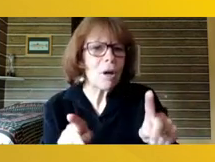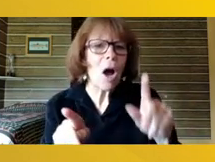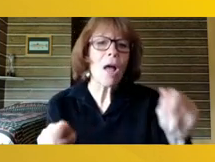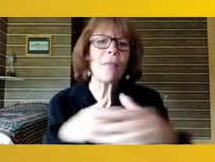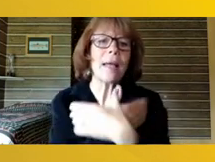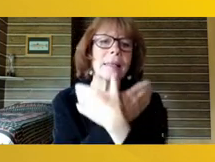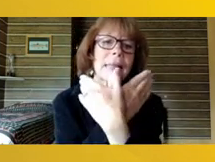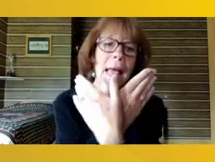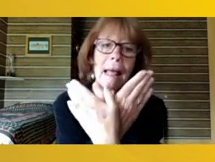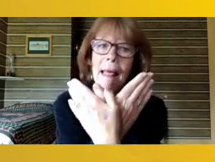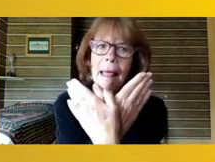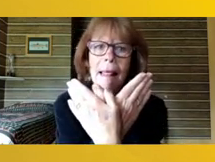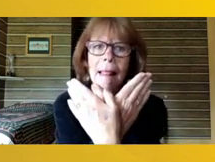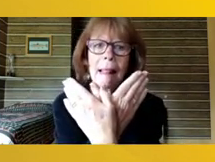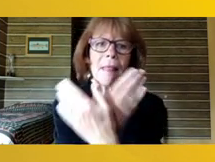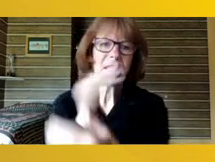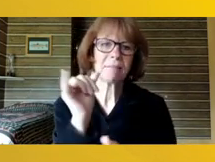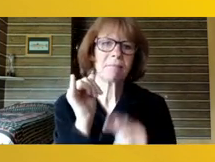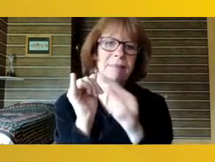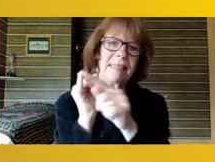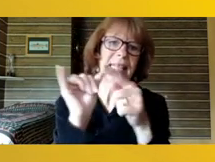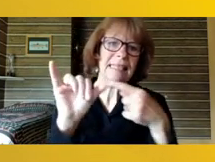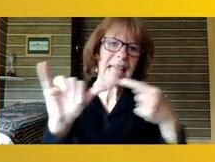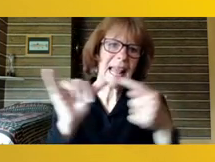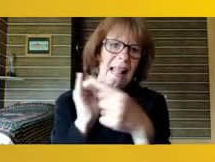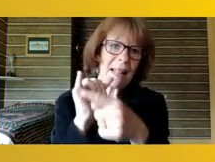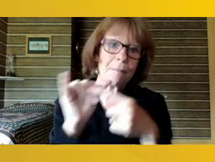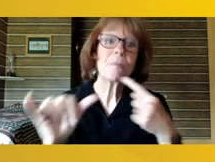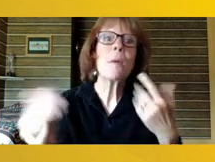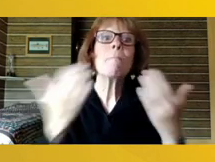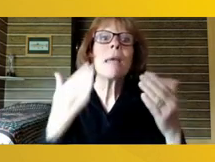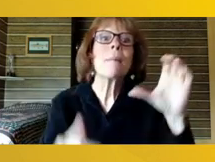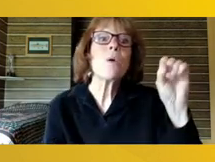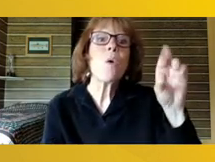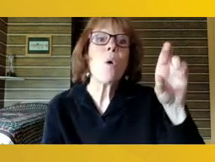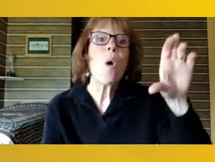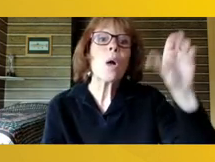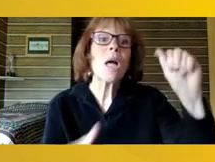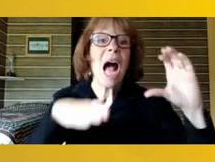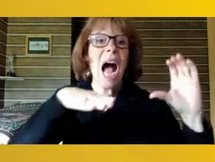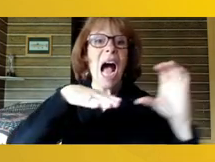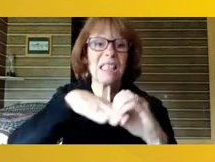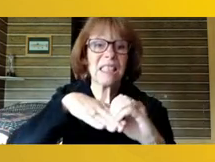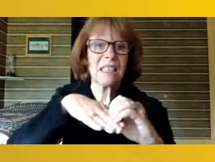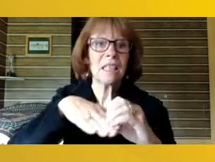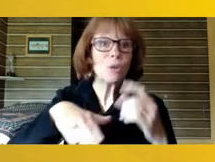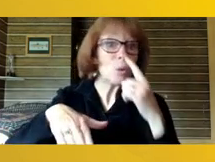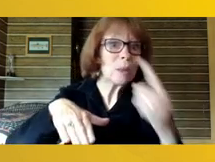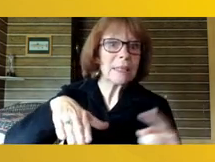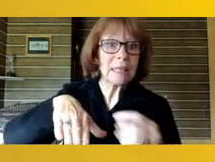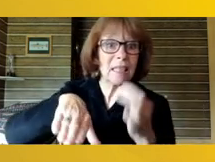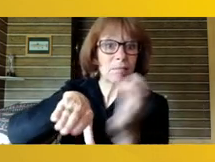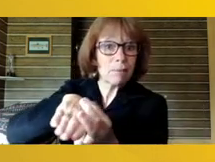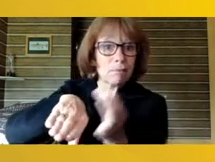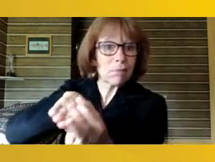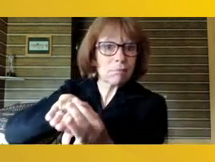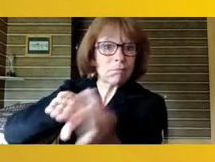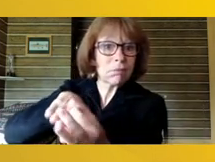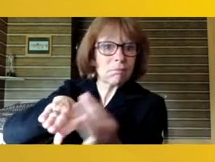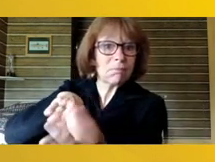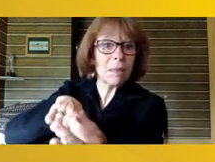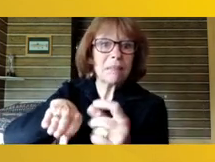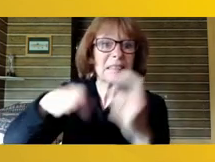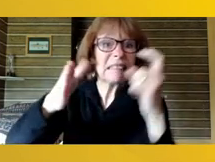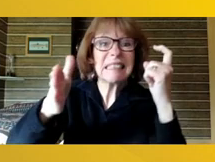use scarring, like you may see from the teeth of an orca, which we often see on humpback whales, and also the shapes of the flukes